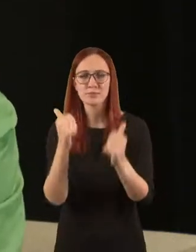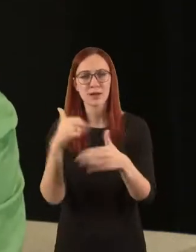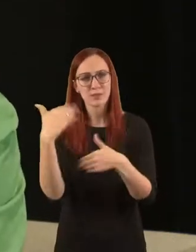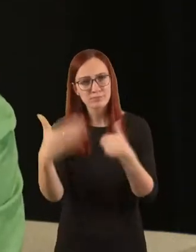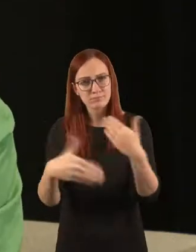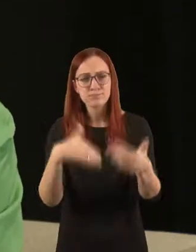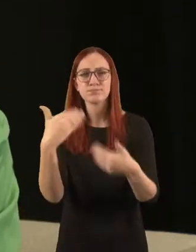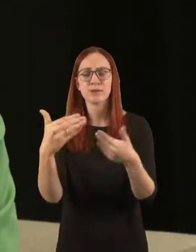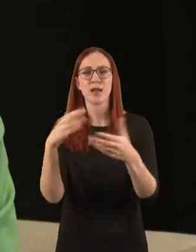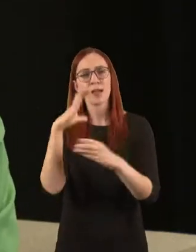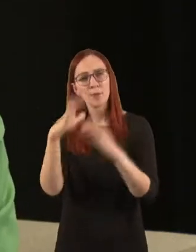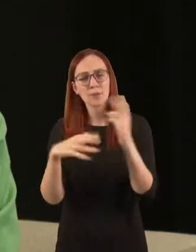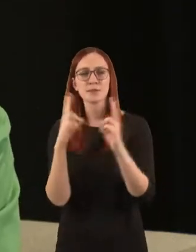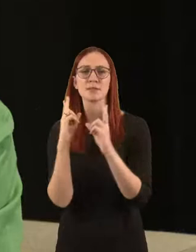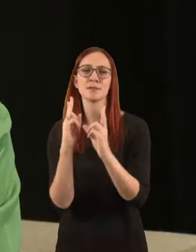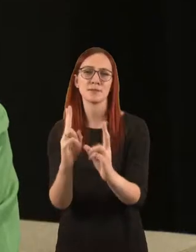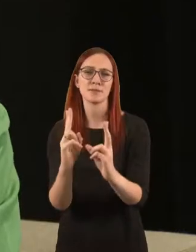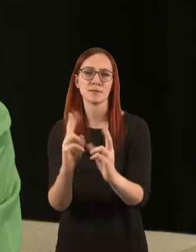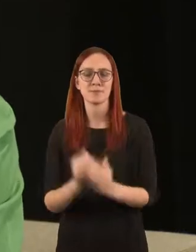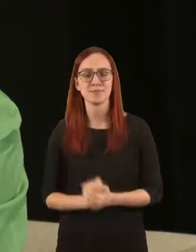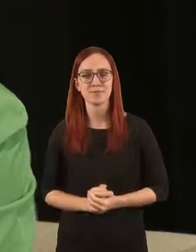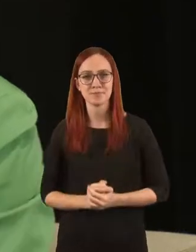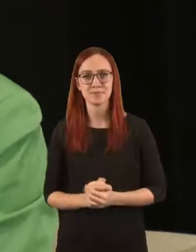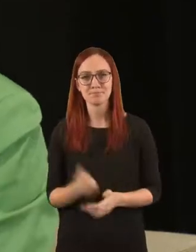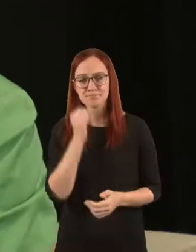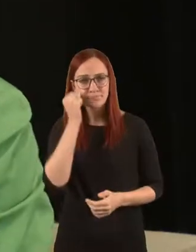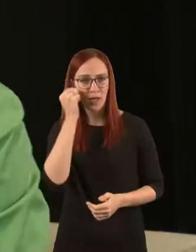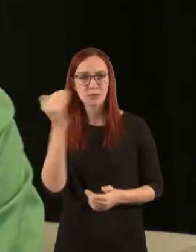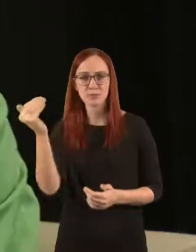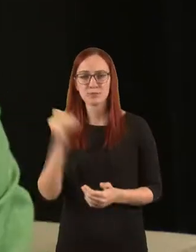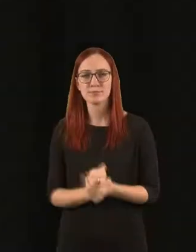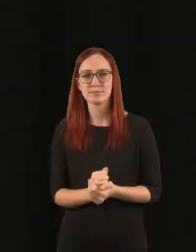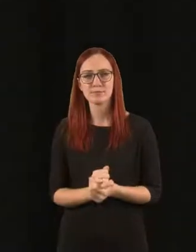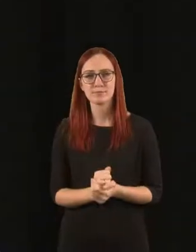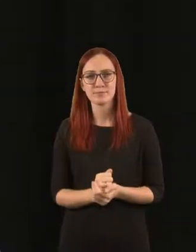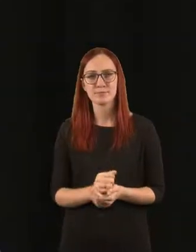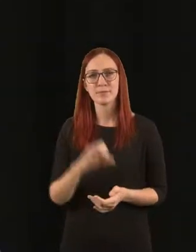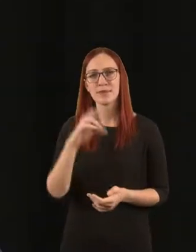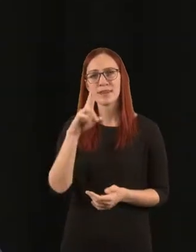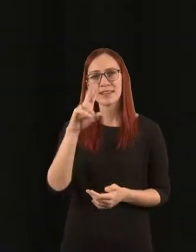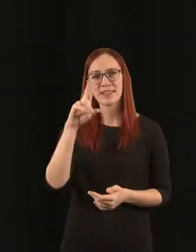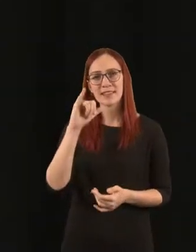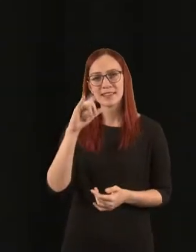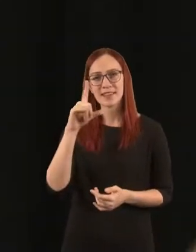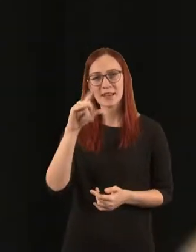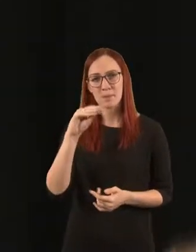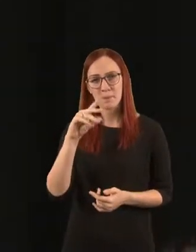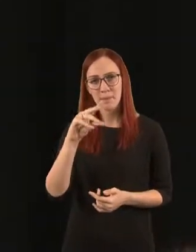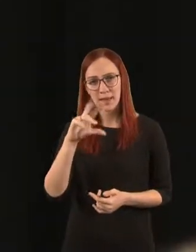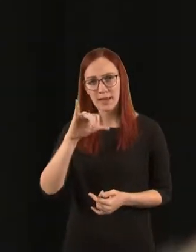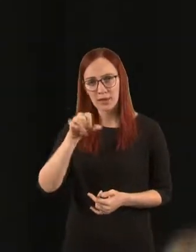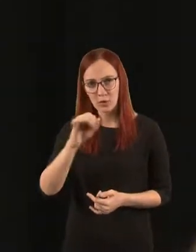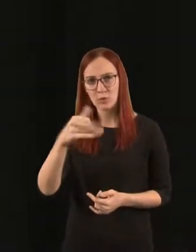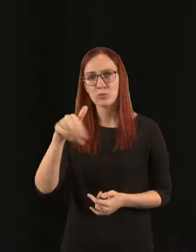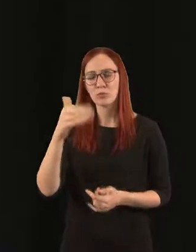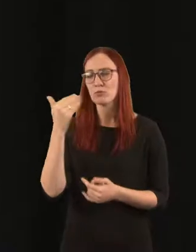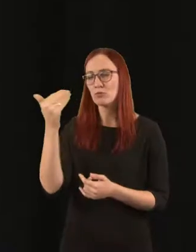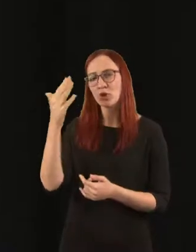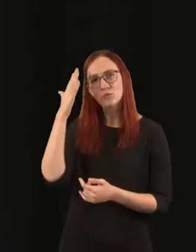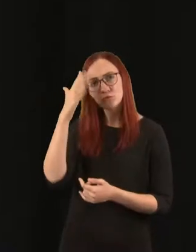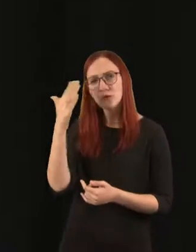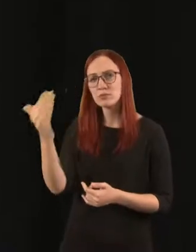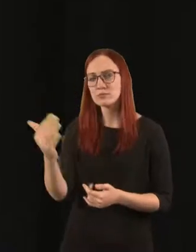our people. This is the only way that will help us to preserve the planet for many years to come.